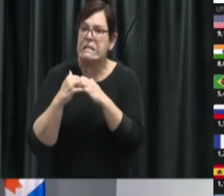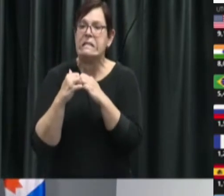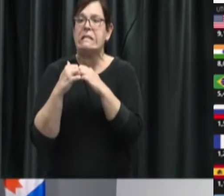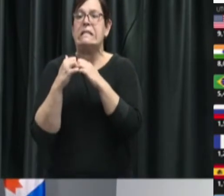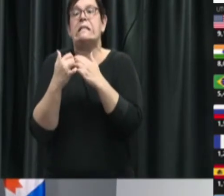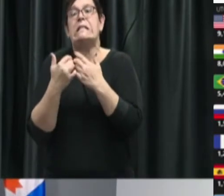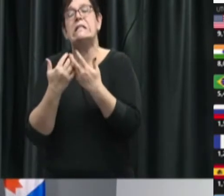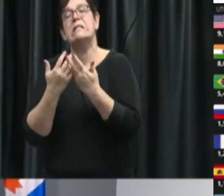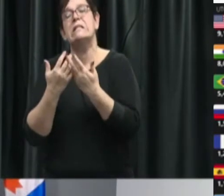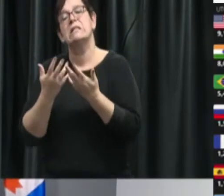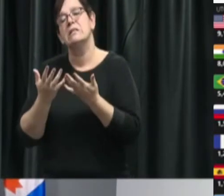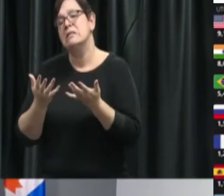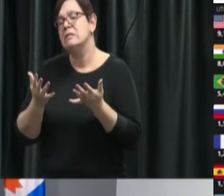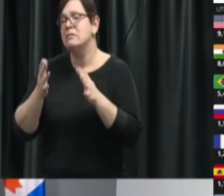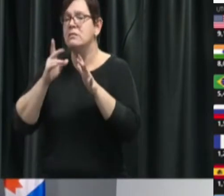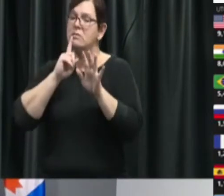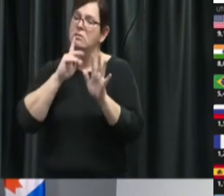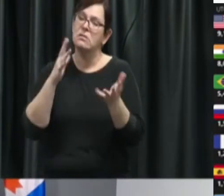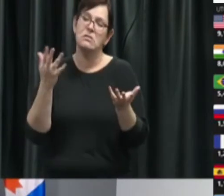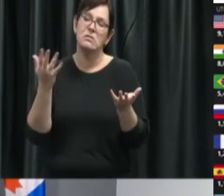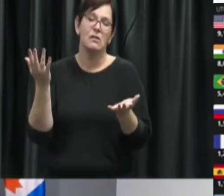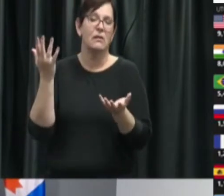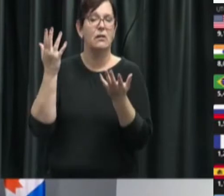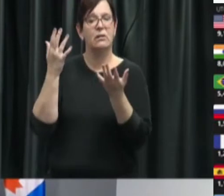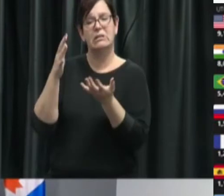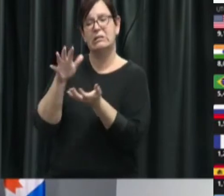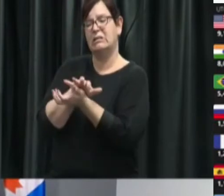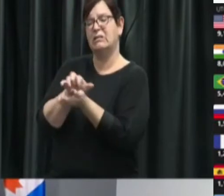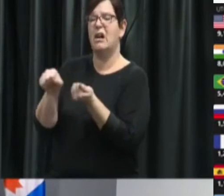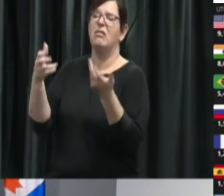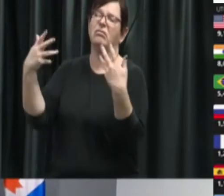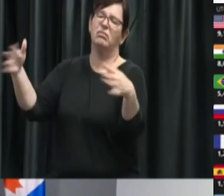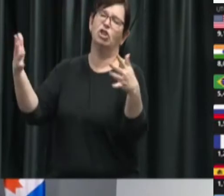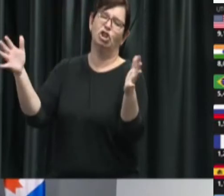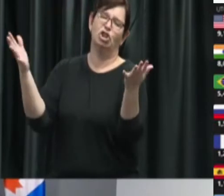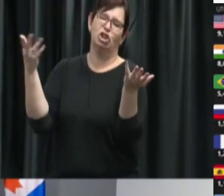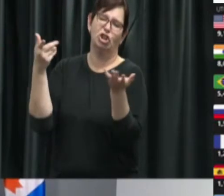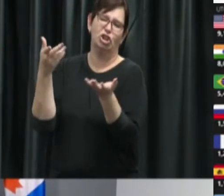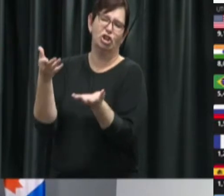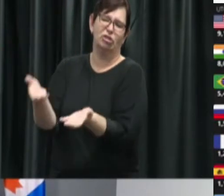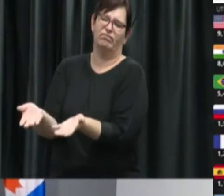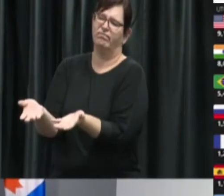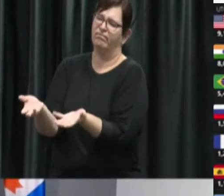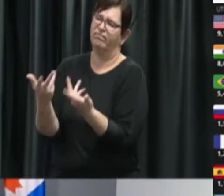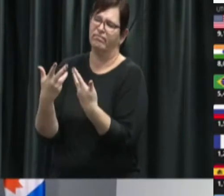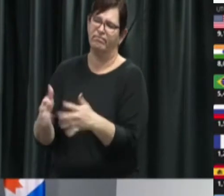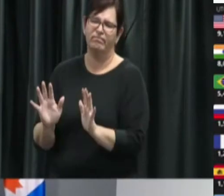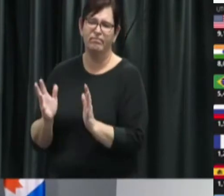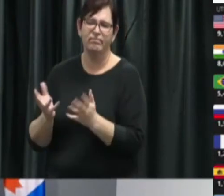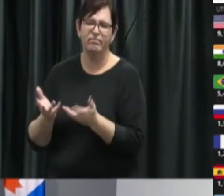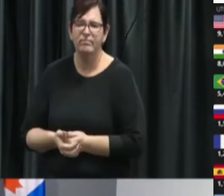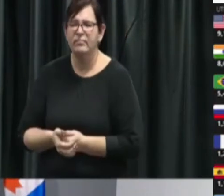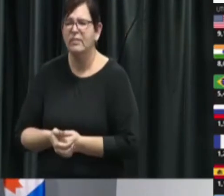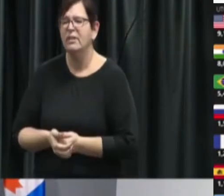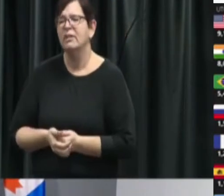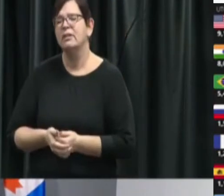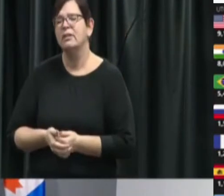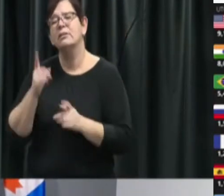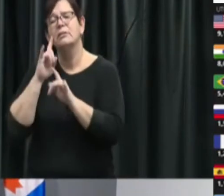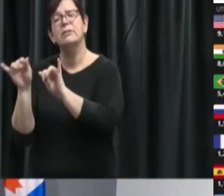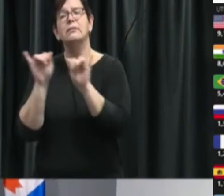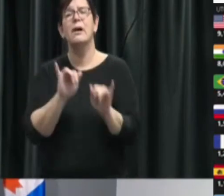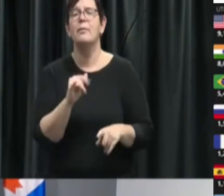untold anguish and damage to the economy. And what you have to hope, you know, just like grass that sometimes will die is that there's a way in which it can come back